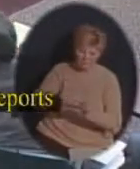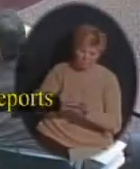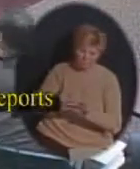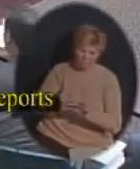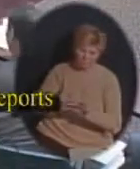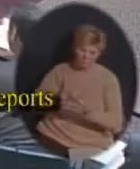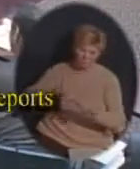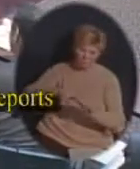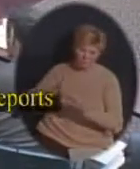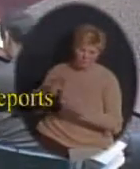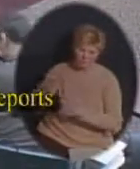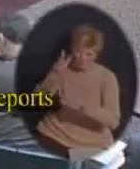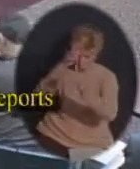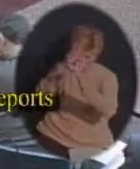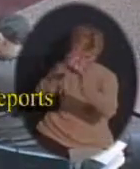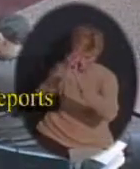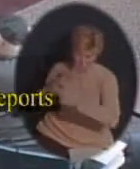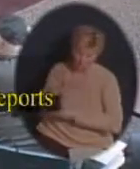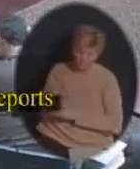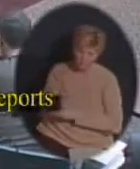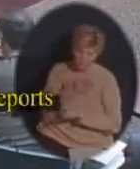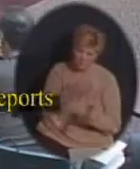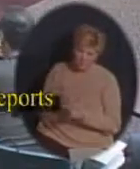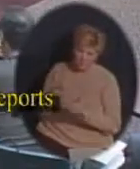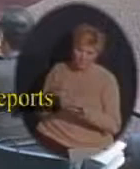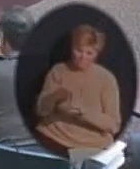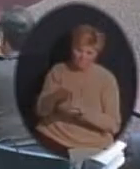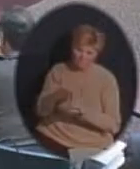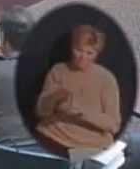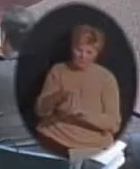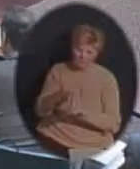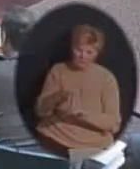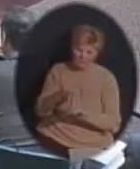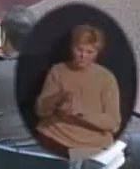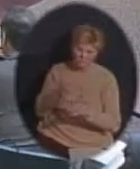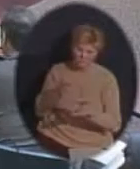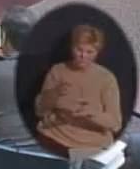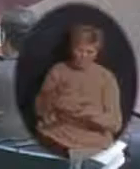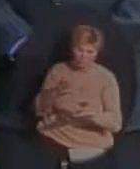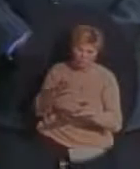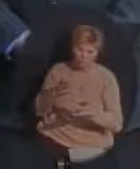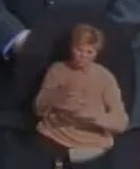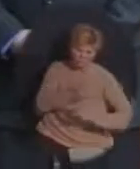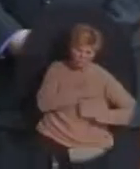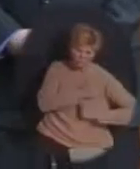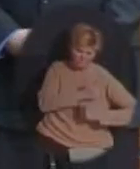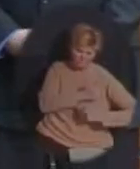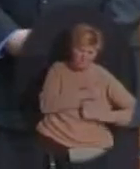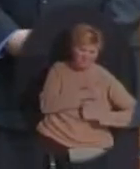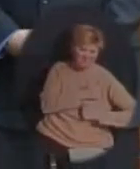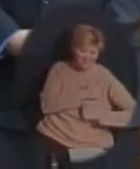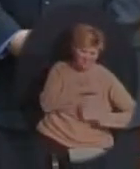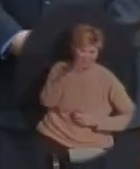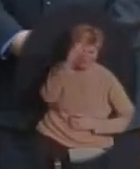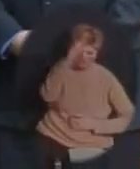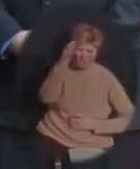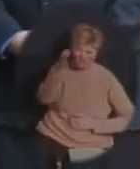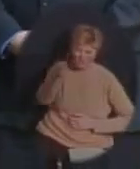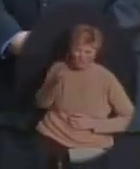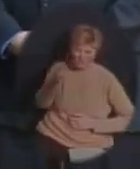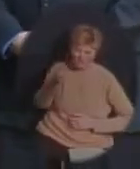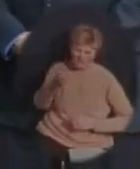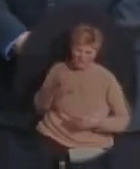And he was actually accepted into both the Air Force and the Naval Academies, and he has chosen to attend the Air Force